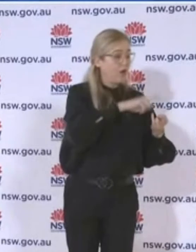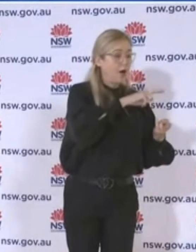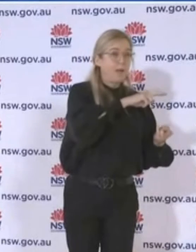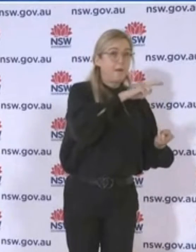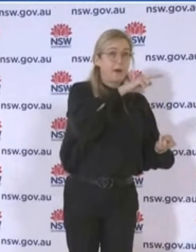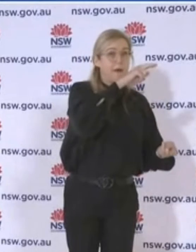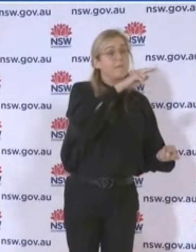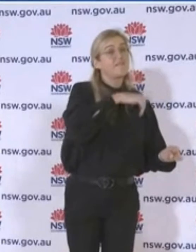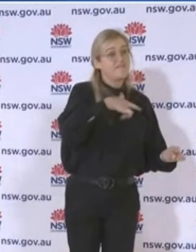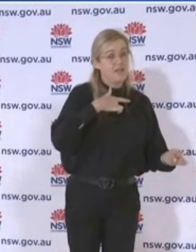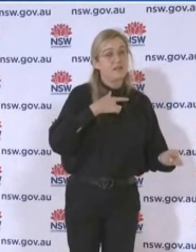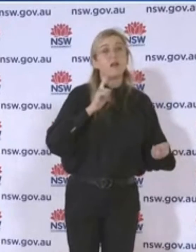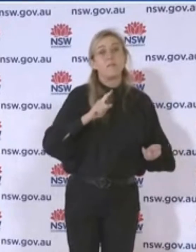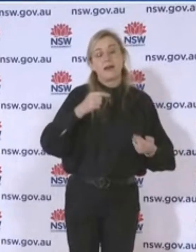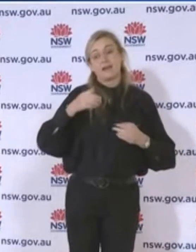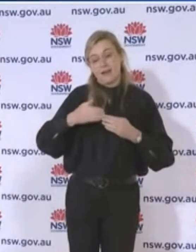that's really important.